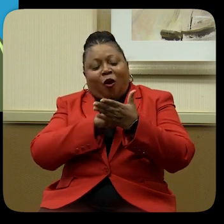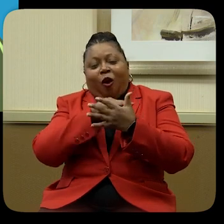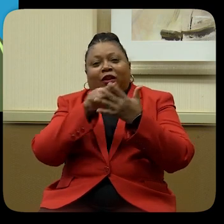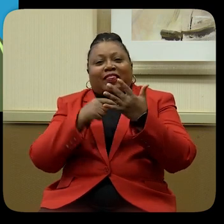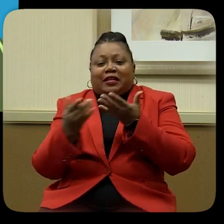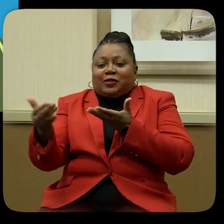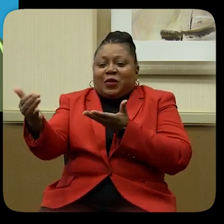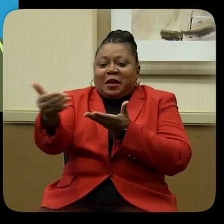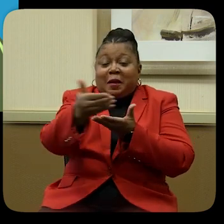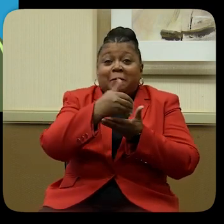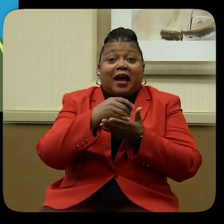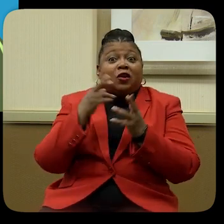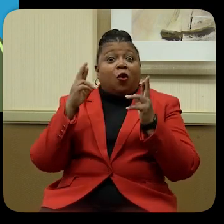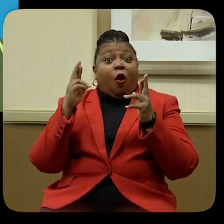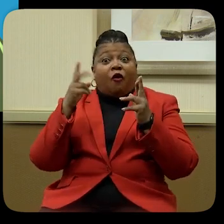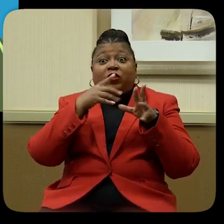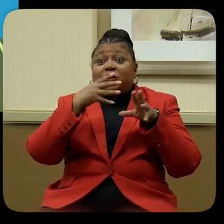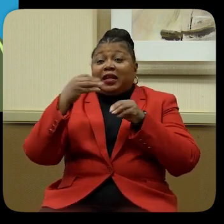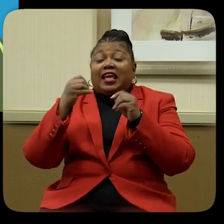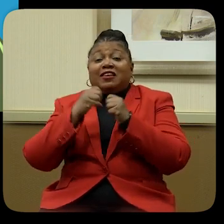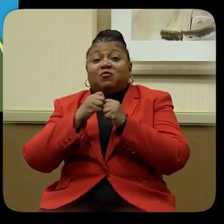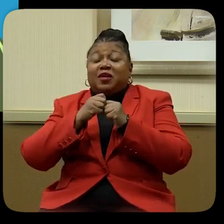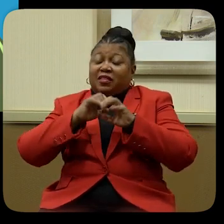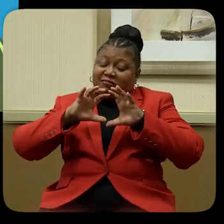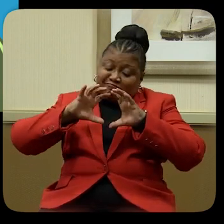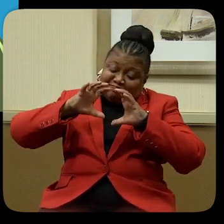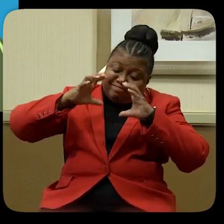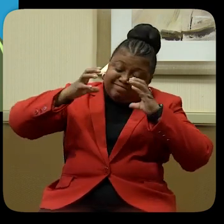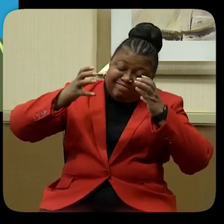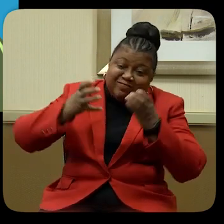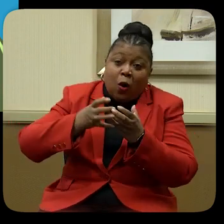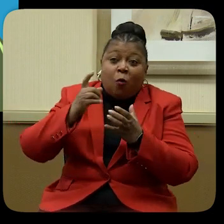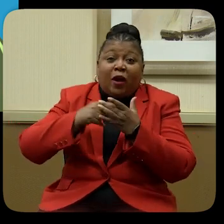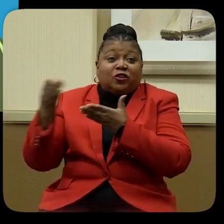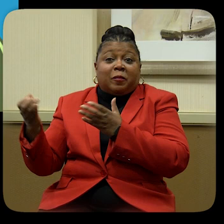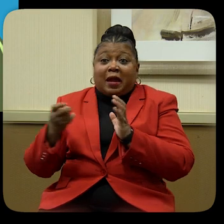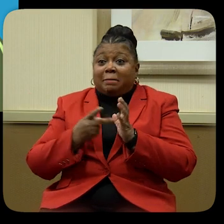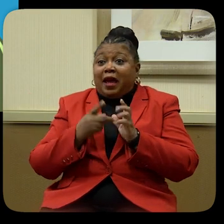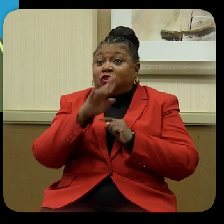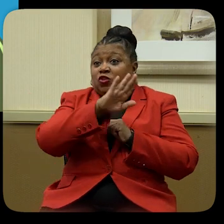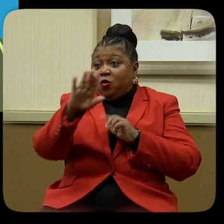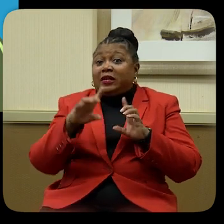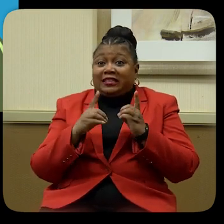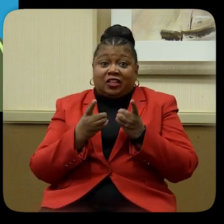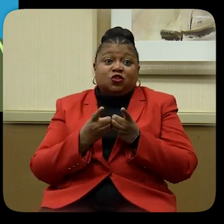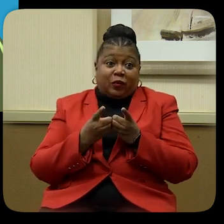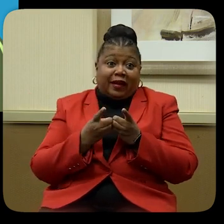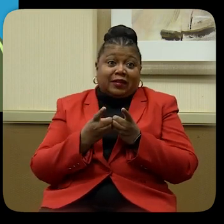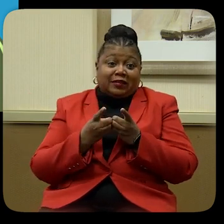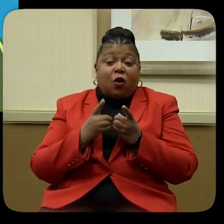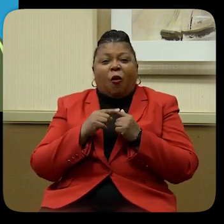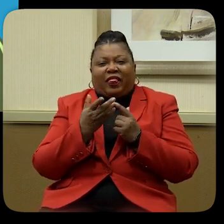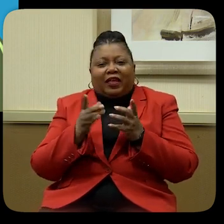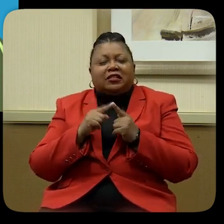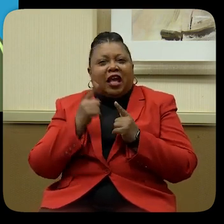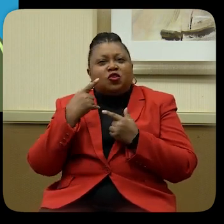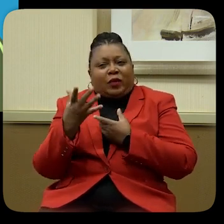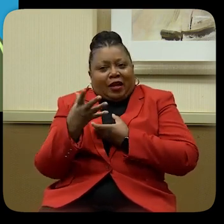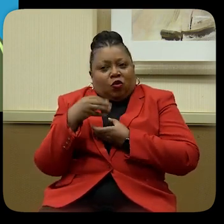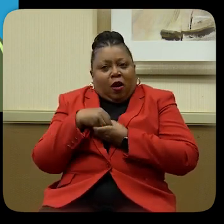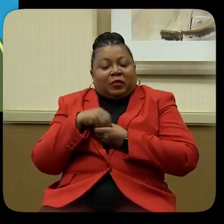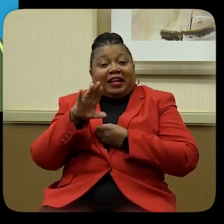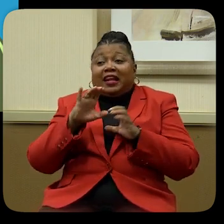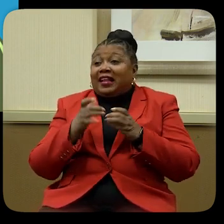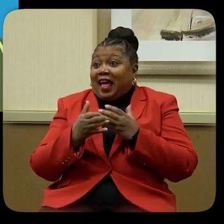that we compiled. And hopefully you'll leave with a roadmap of what you could bring back to your district or things that you could incorporate